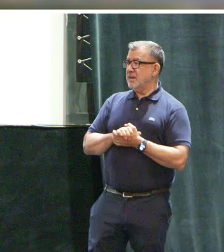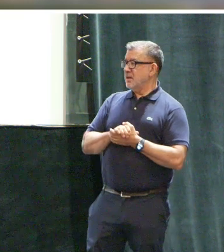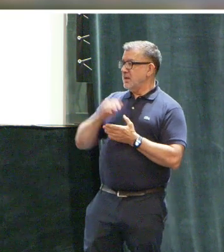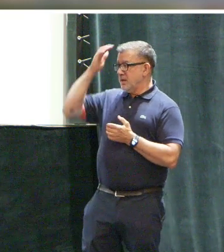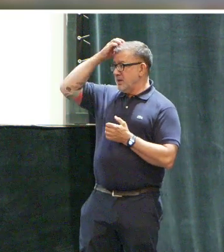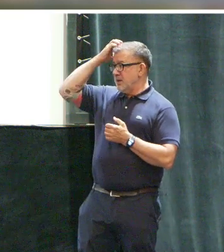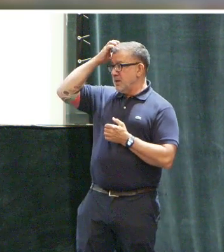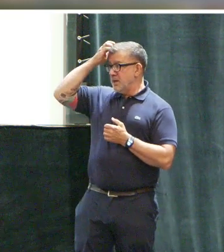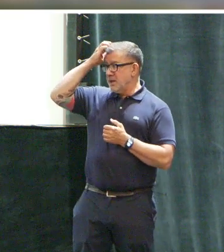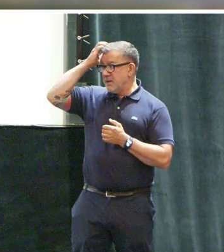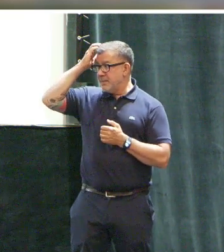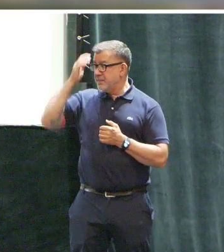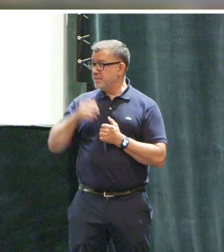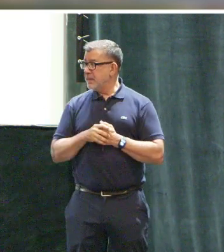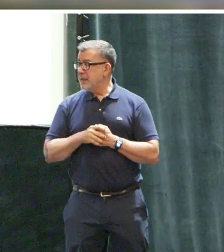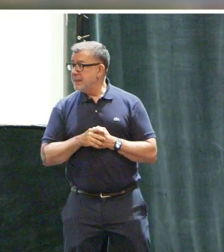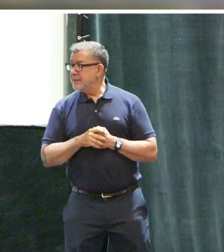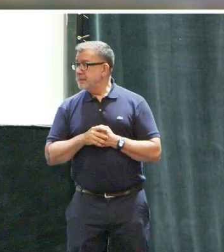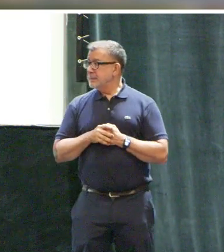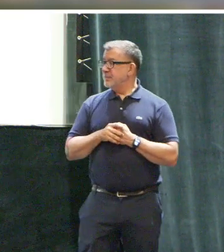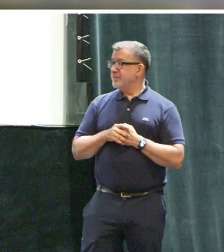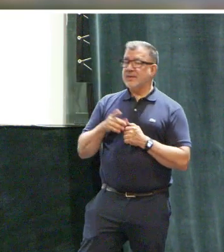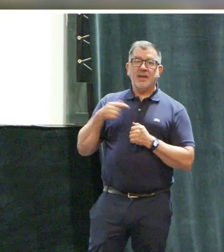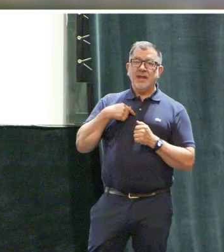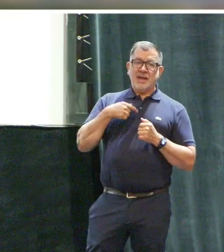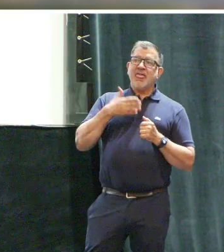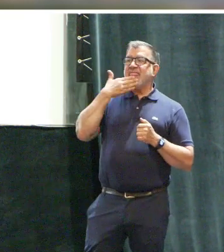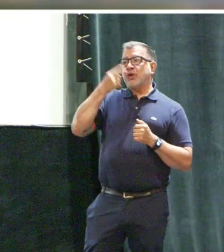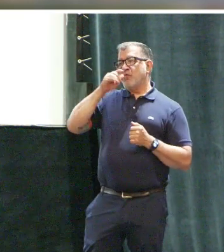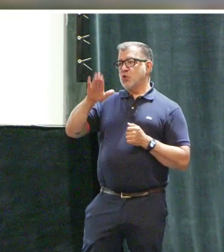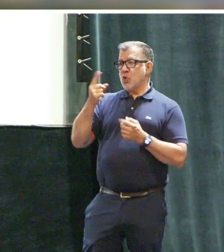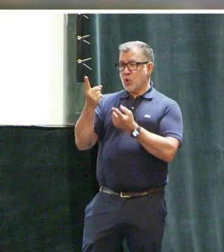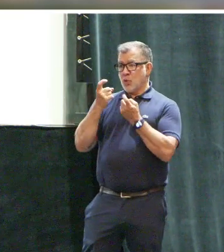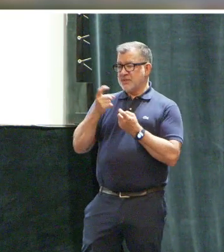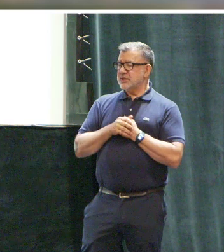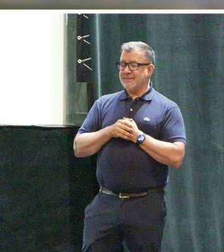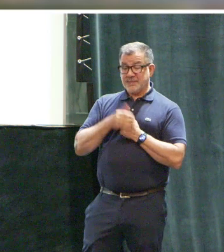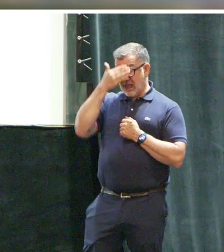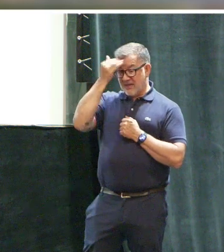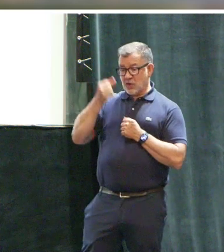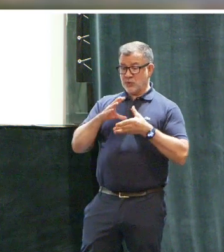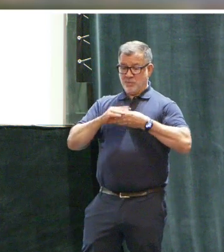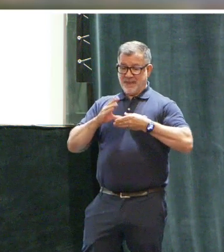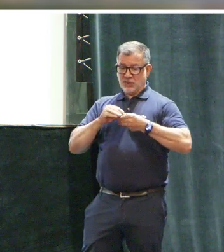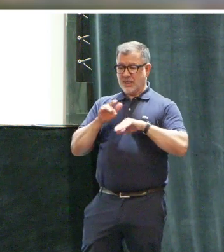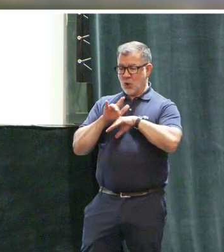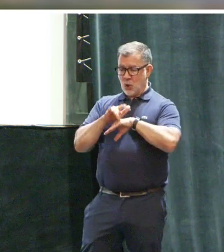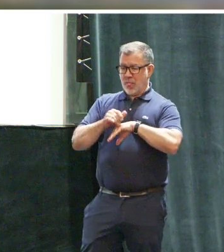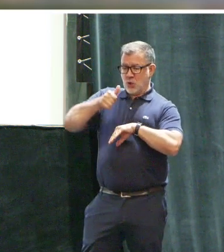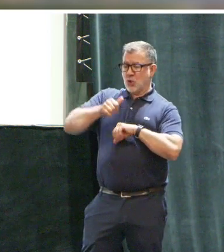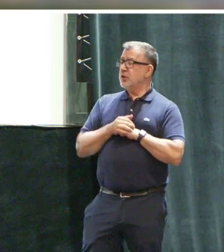Thanks for that question. I neglected to mention this in going through it earlier,